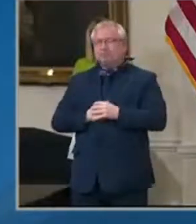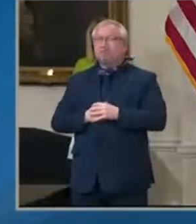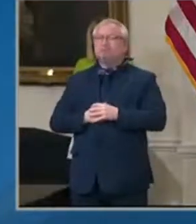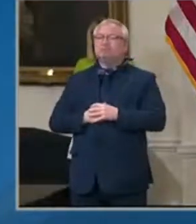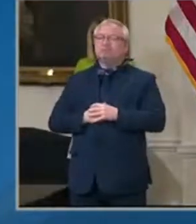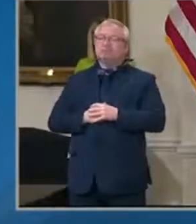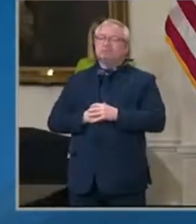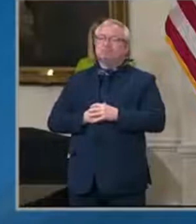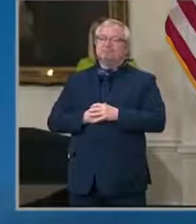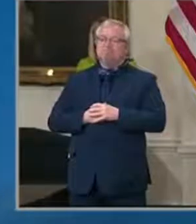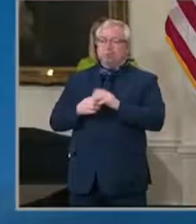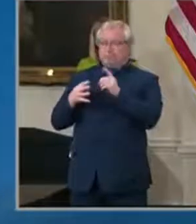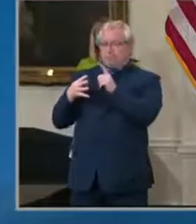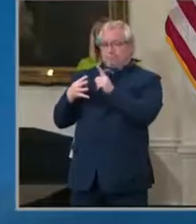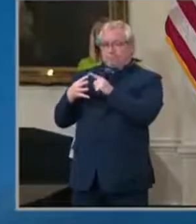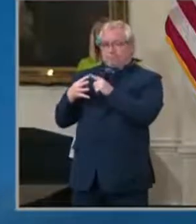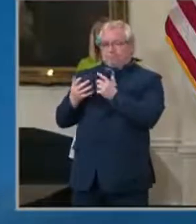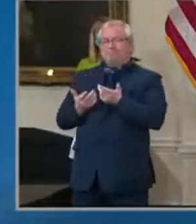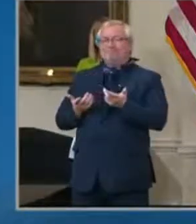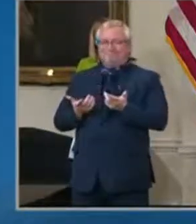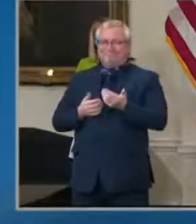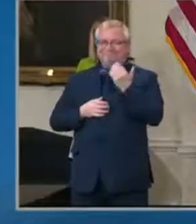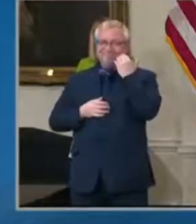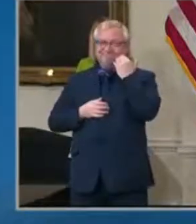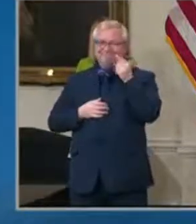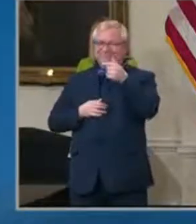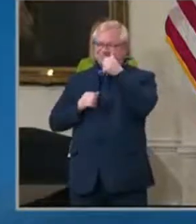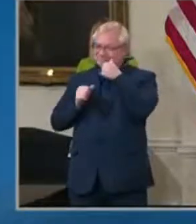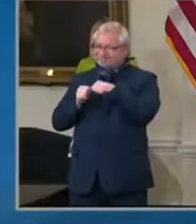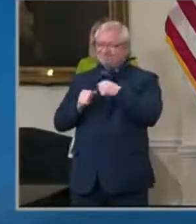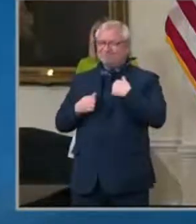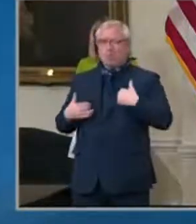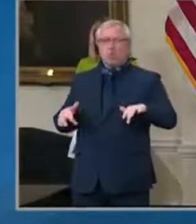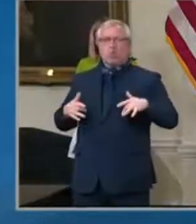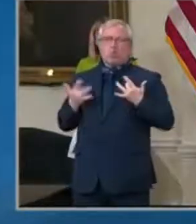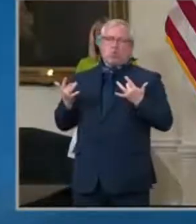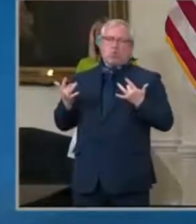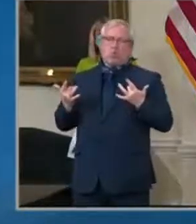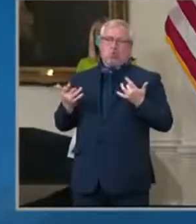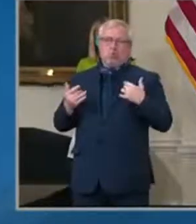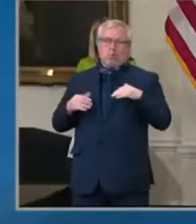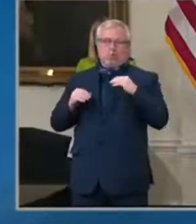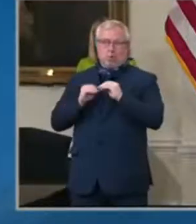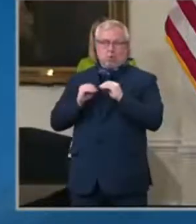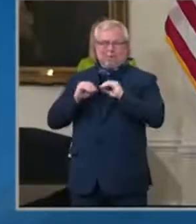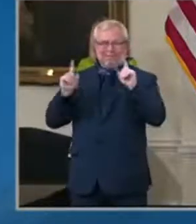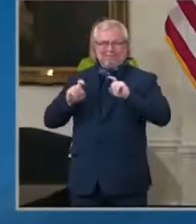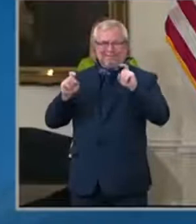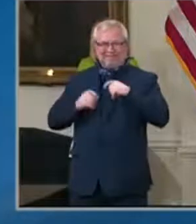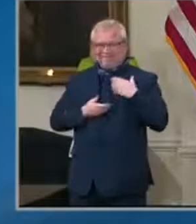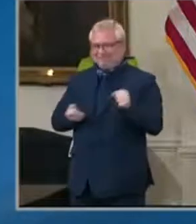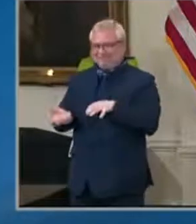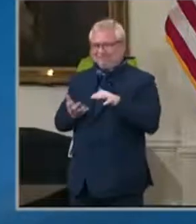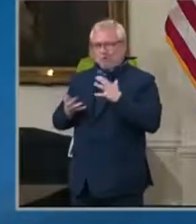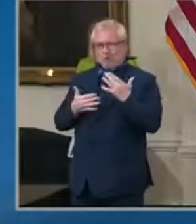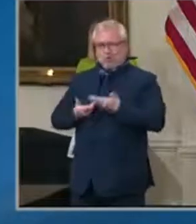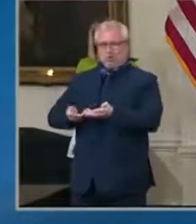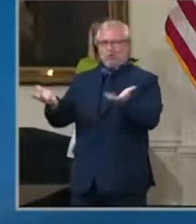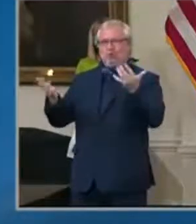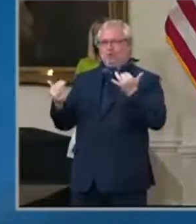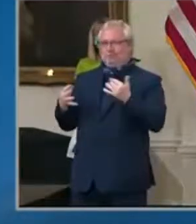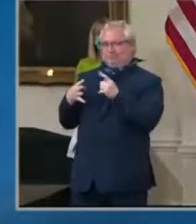restrictions. First, we have exponentially expanded our testing capability. Second, we are exceeding